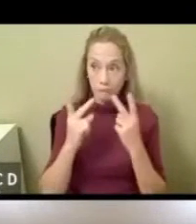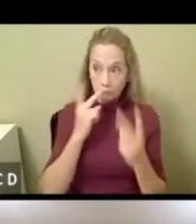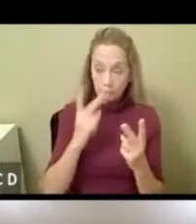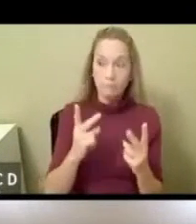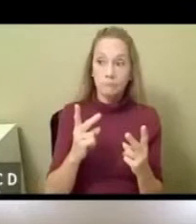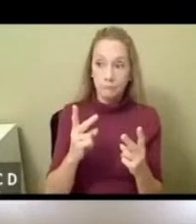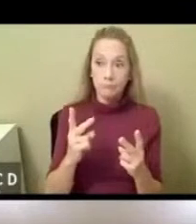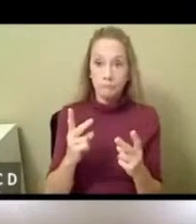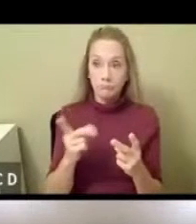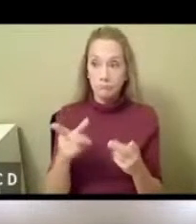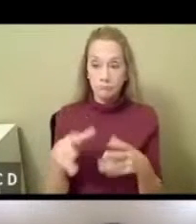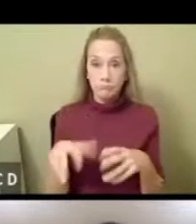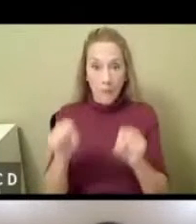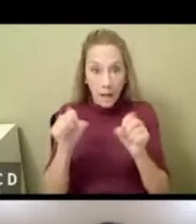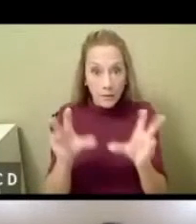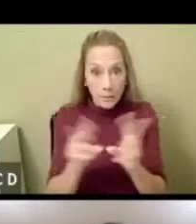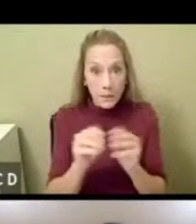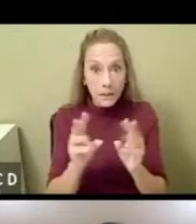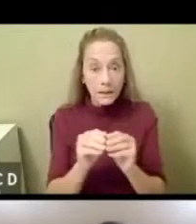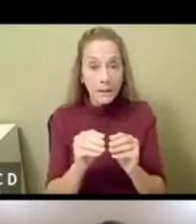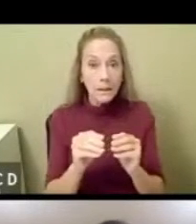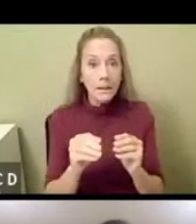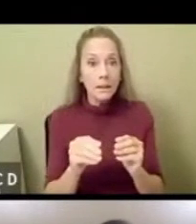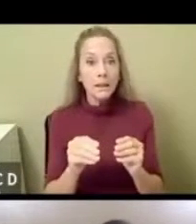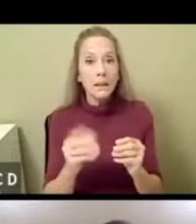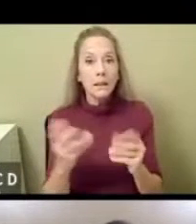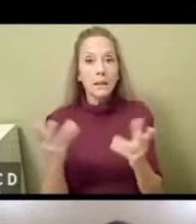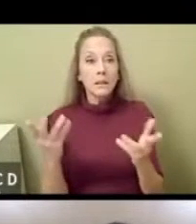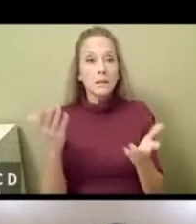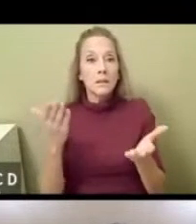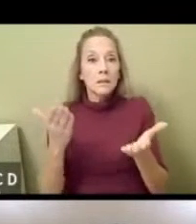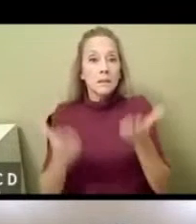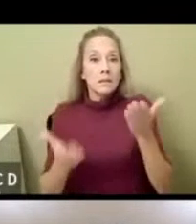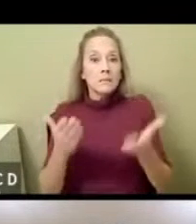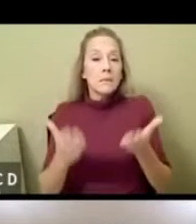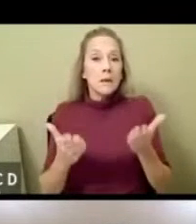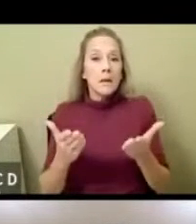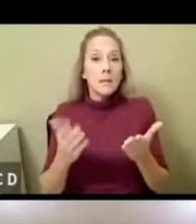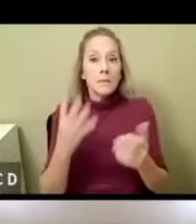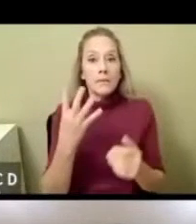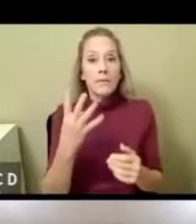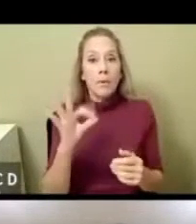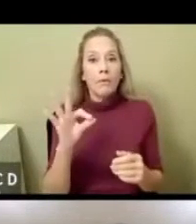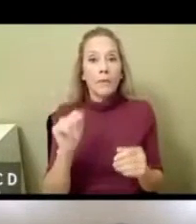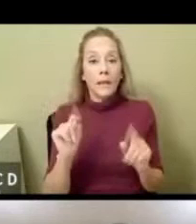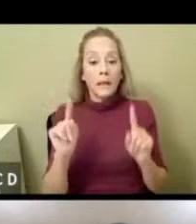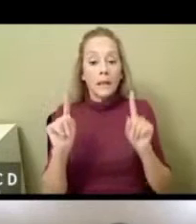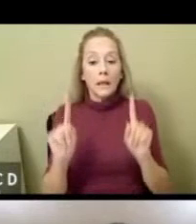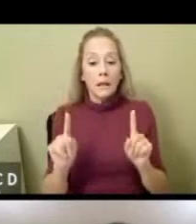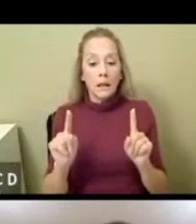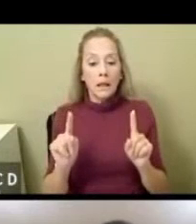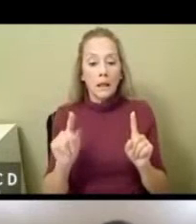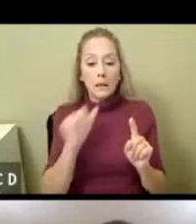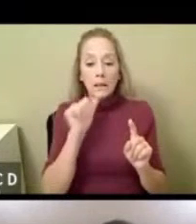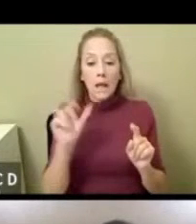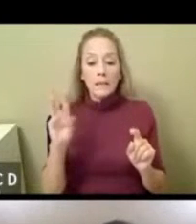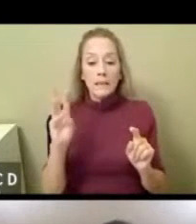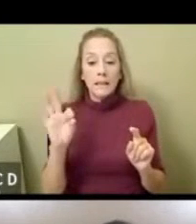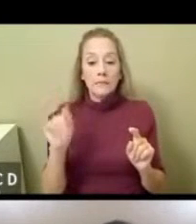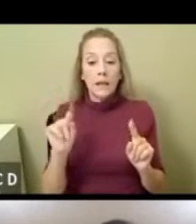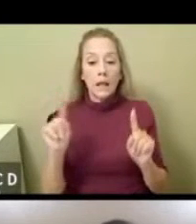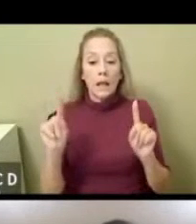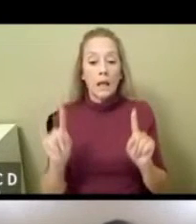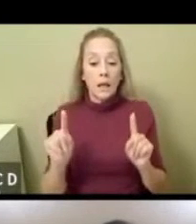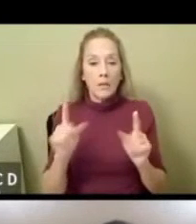have a meeting, and again, maybe they're 4 feet apart, or they're not quite 6 feet apart, but they take their mask off